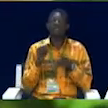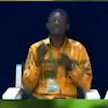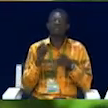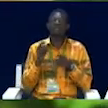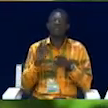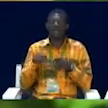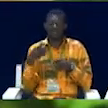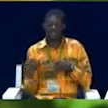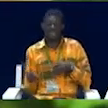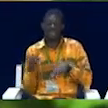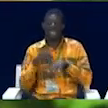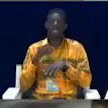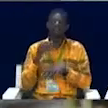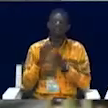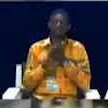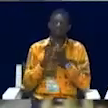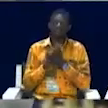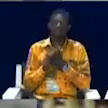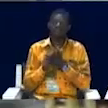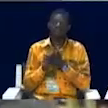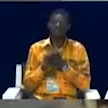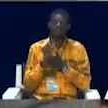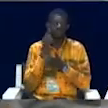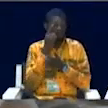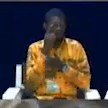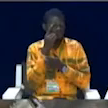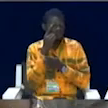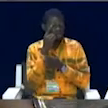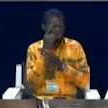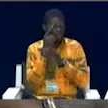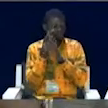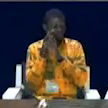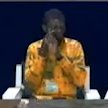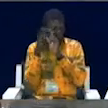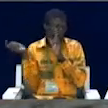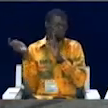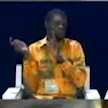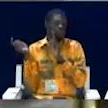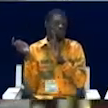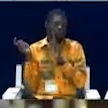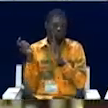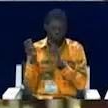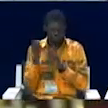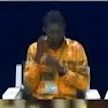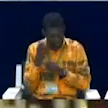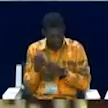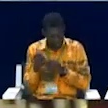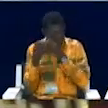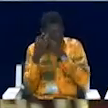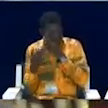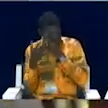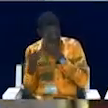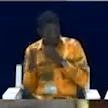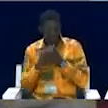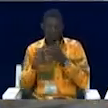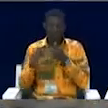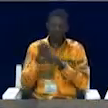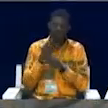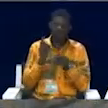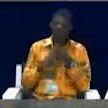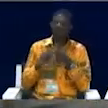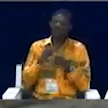school and her right eye was badly damaged and she was taken to the